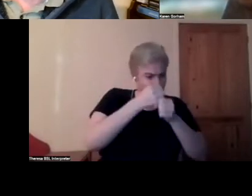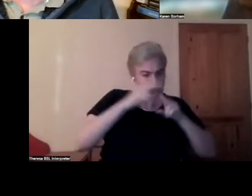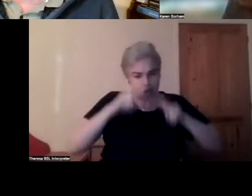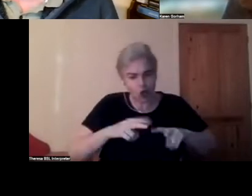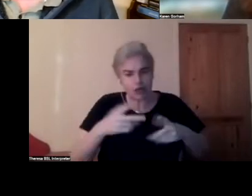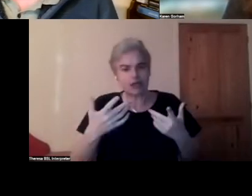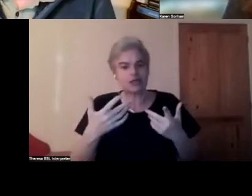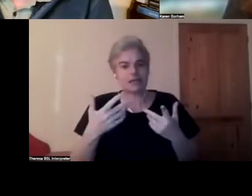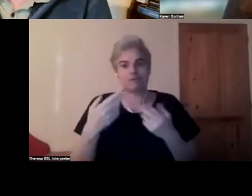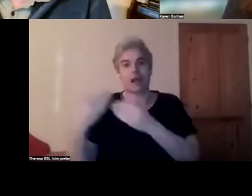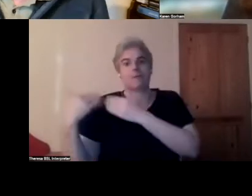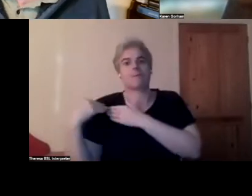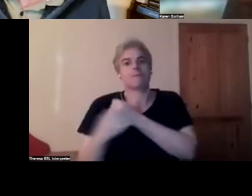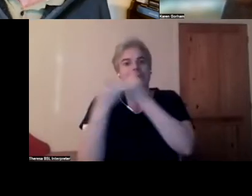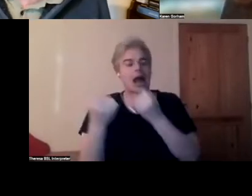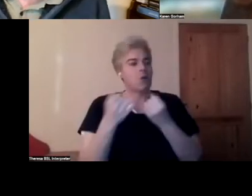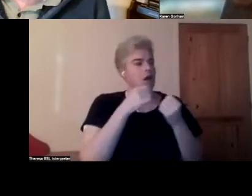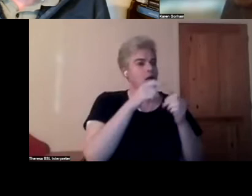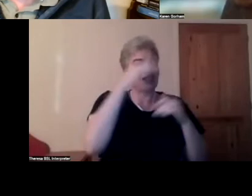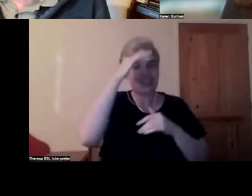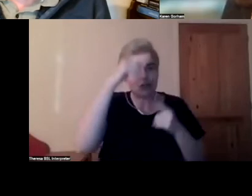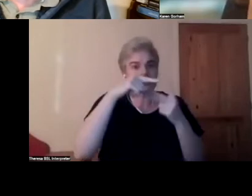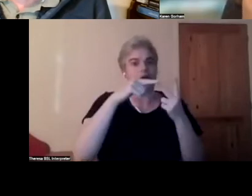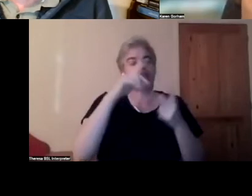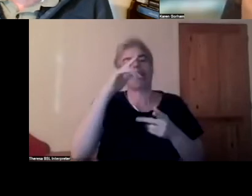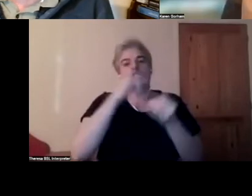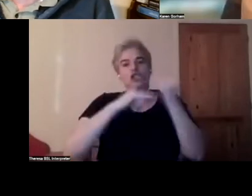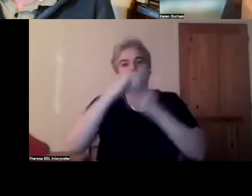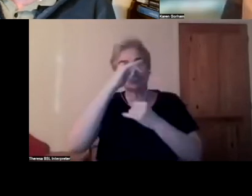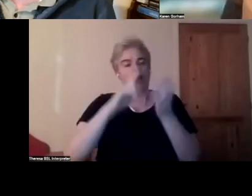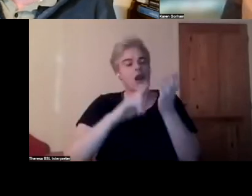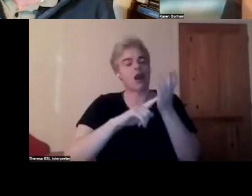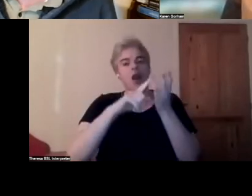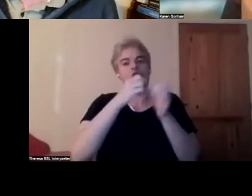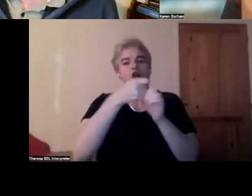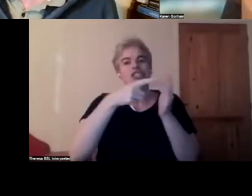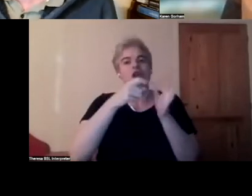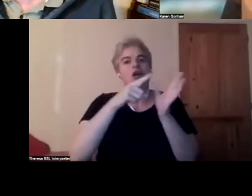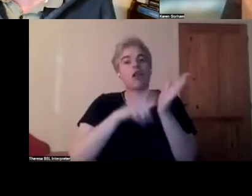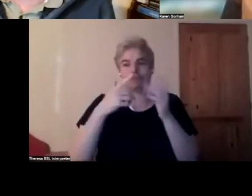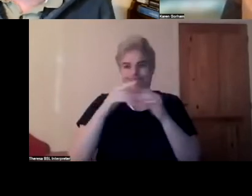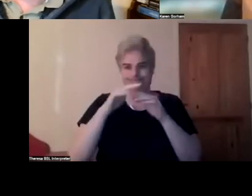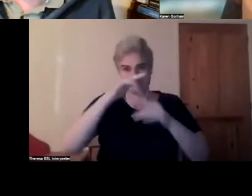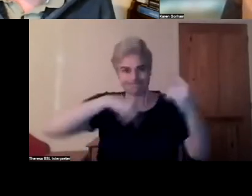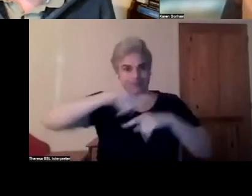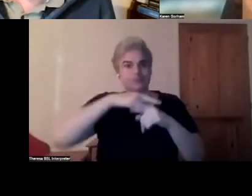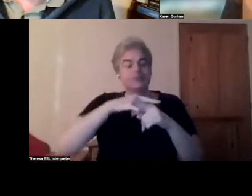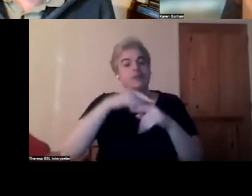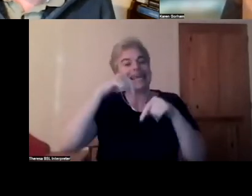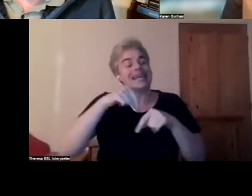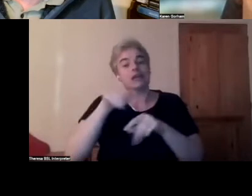of power, theological, sociological, for instance, that circulate in and around the